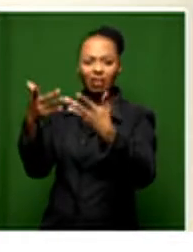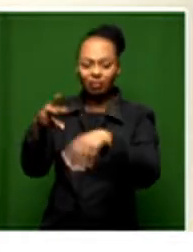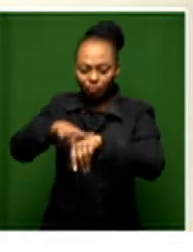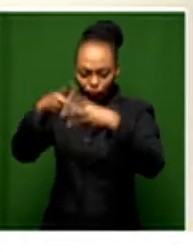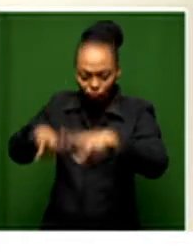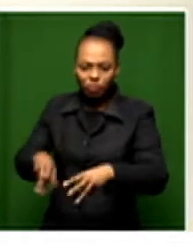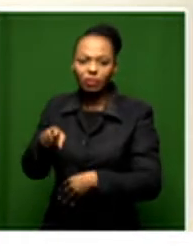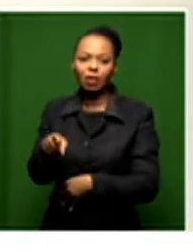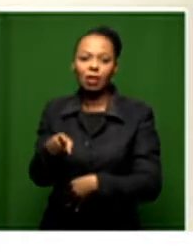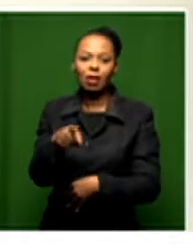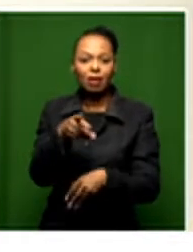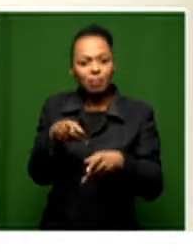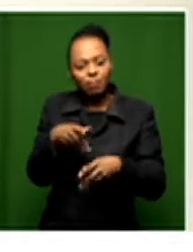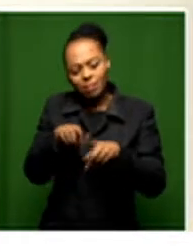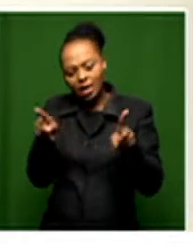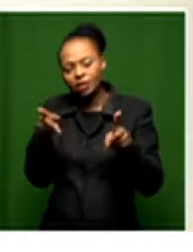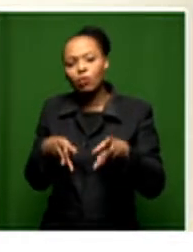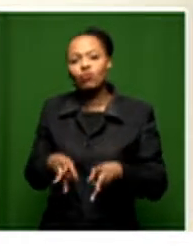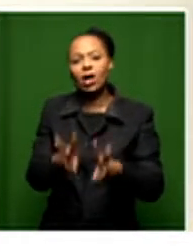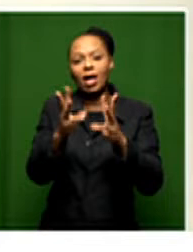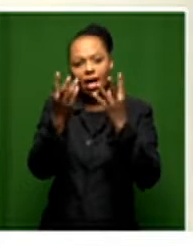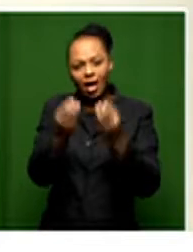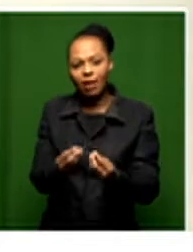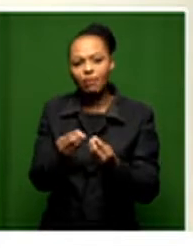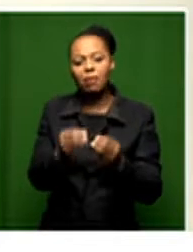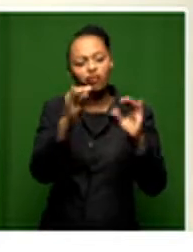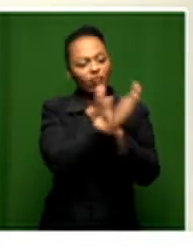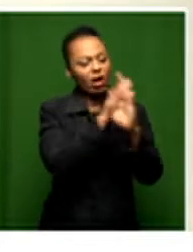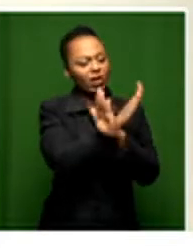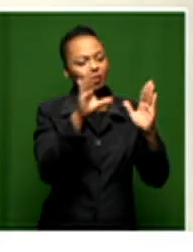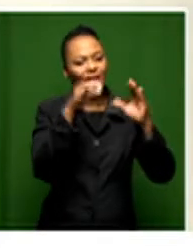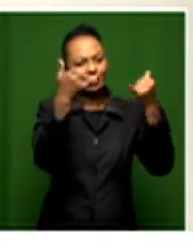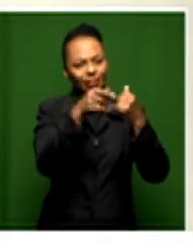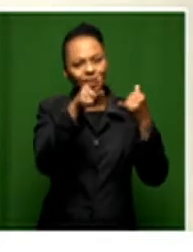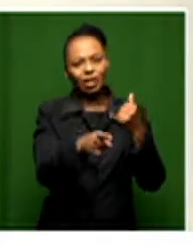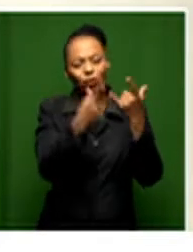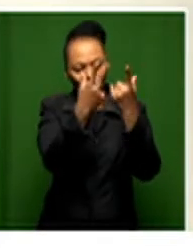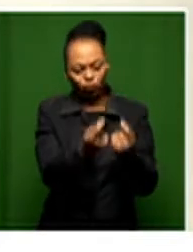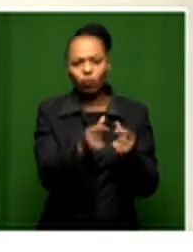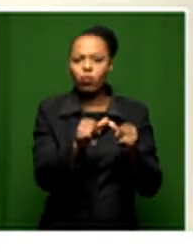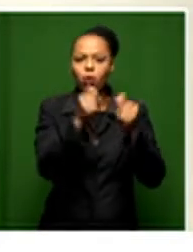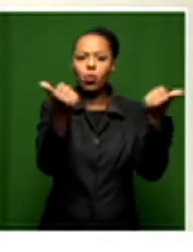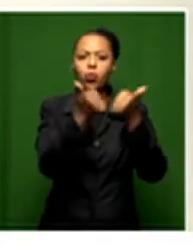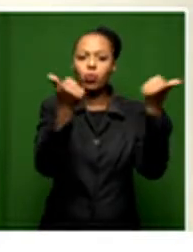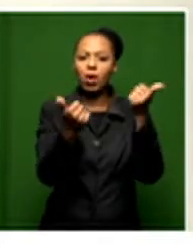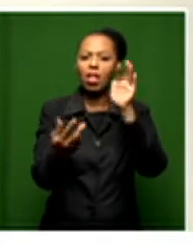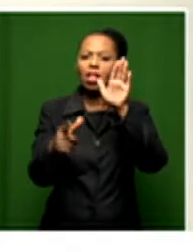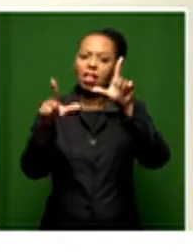way, which is a compromise in the middle, which private sector companies are already doing. They are